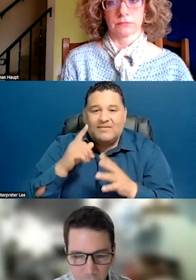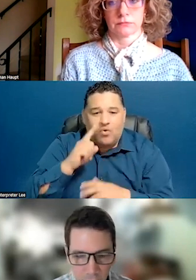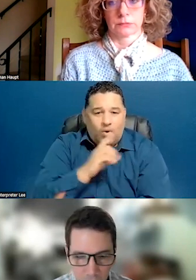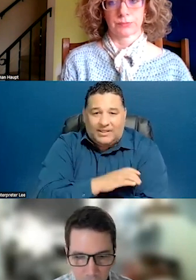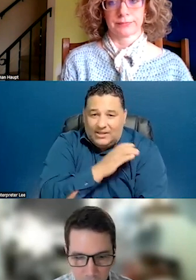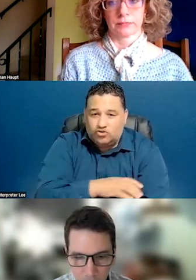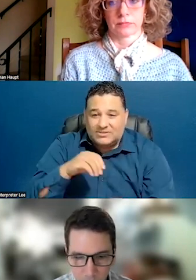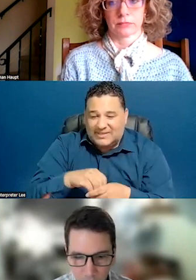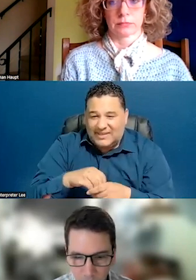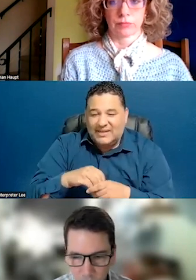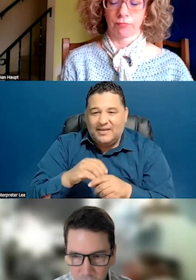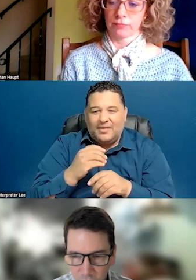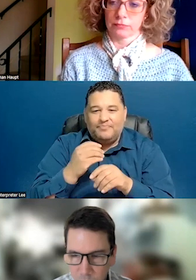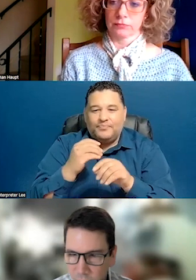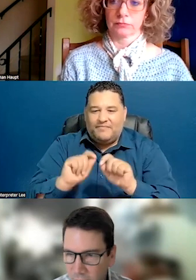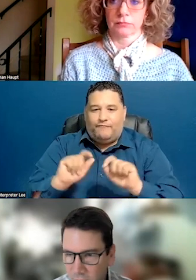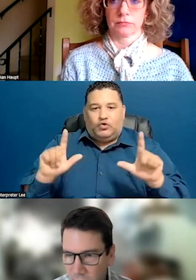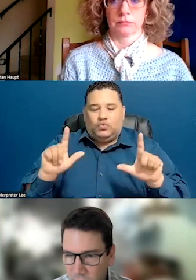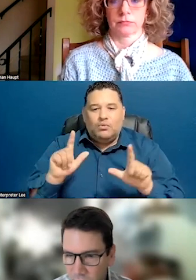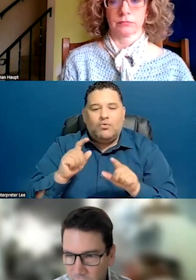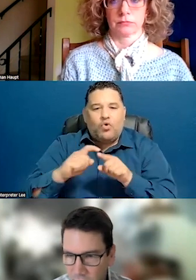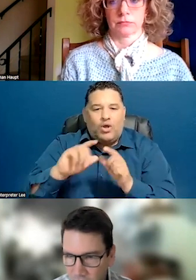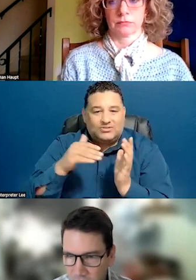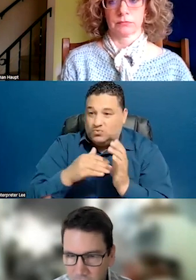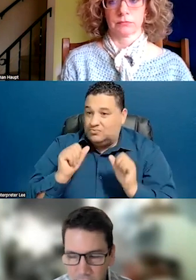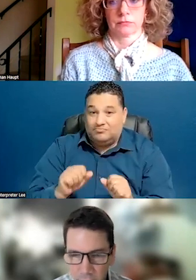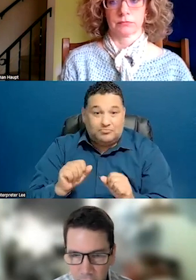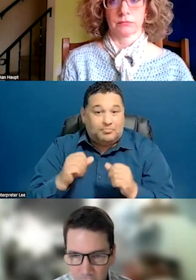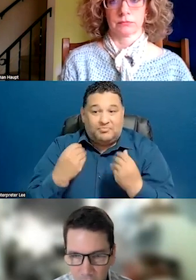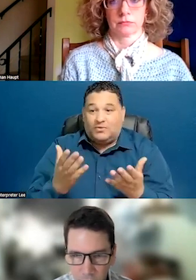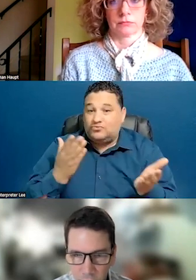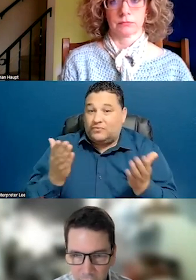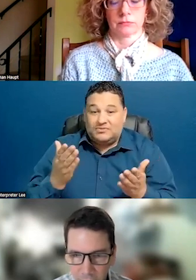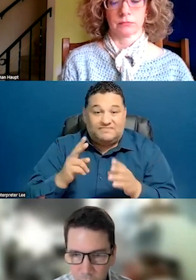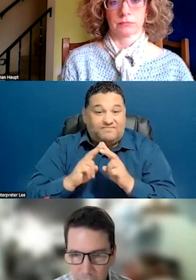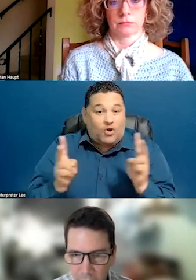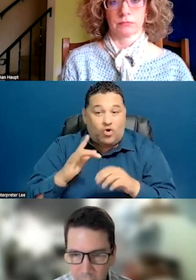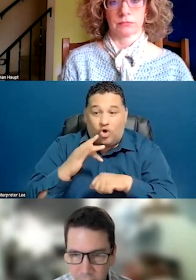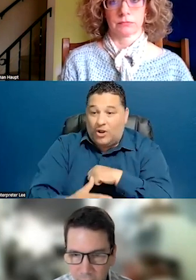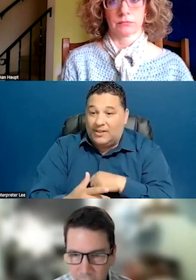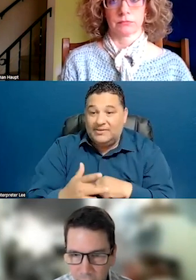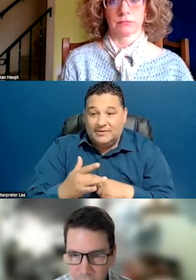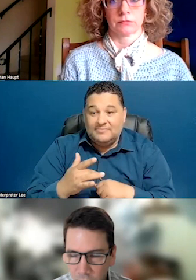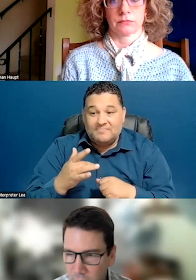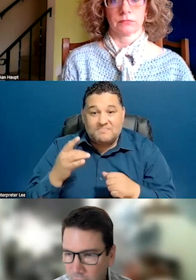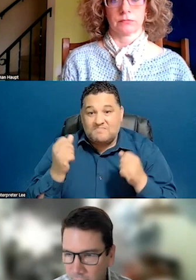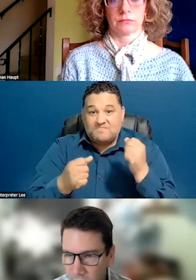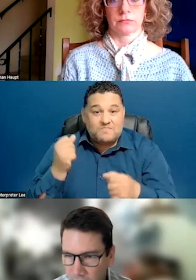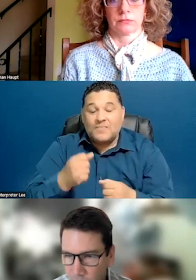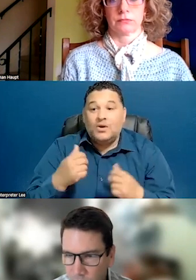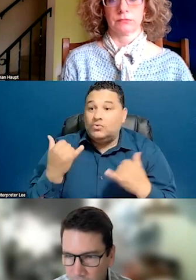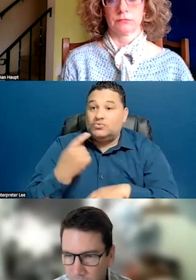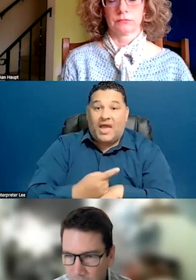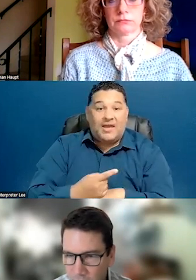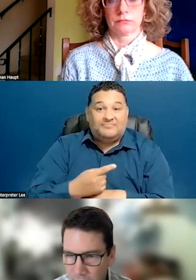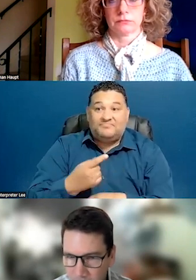center. And we're able to start providing services very early. To date, we have, on any given day,